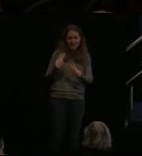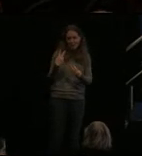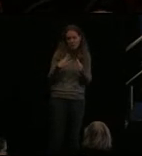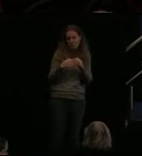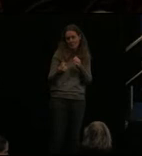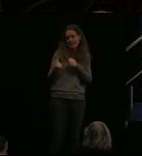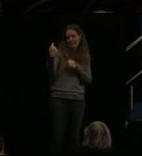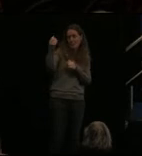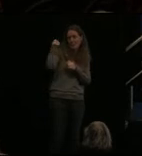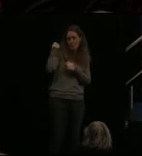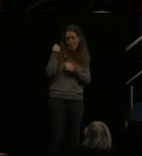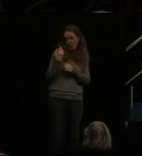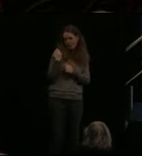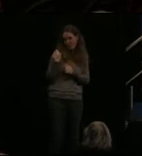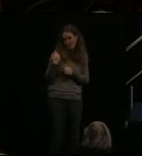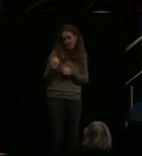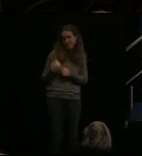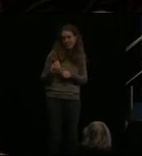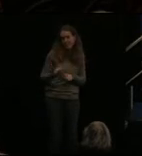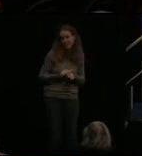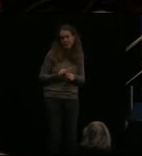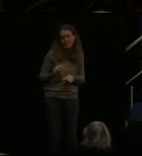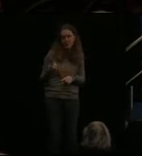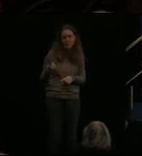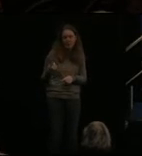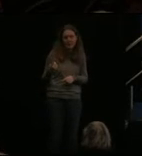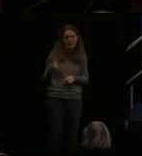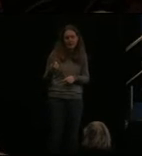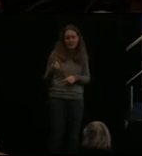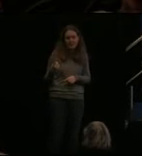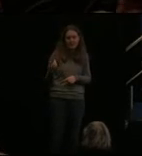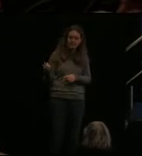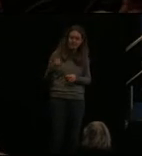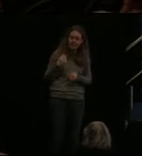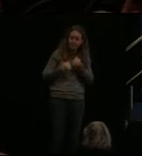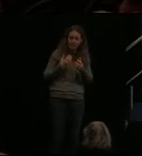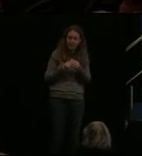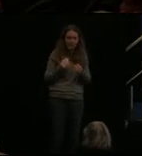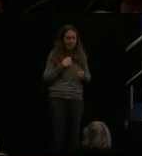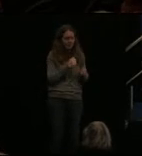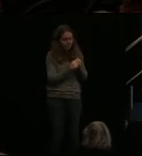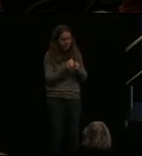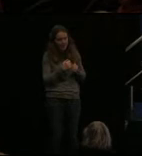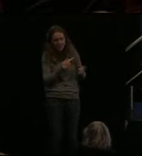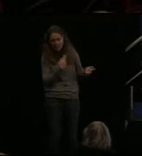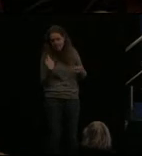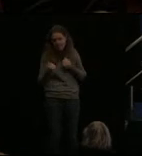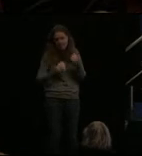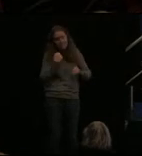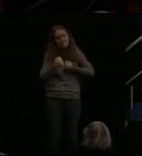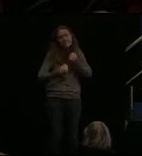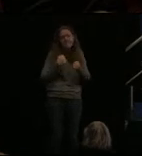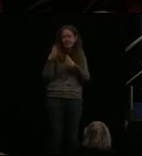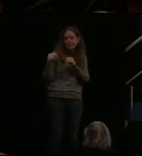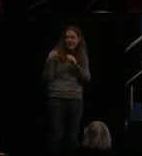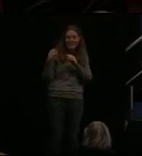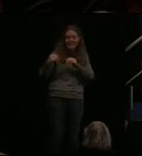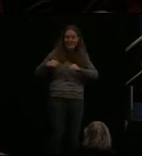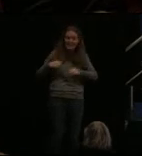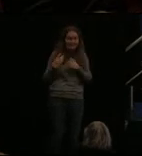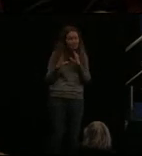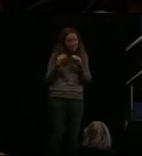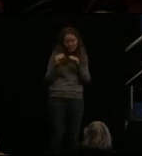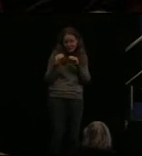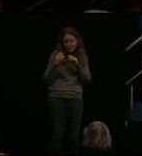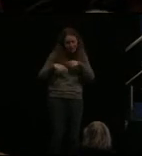2 weekends ago, and Jamie came running with me, and my brother came running, and I was chatting all the way around